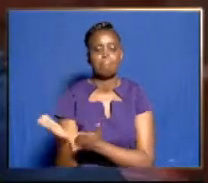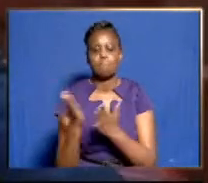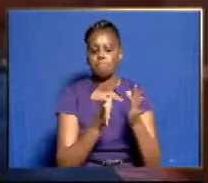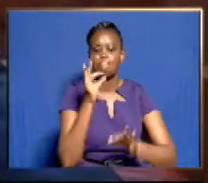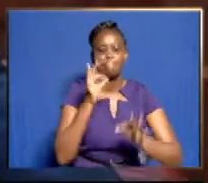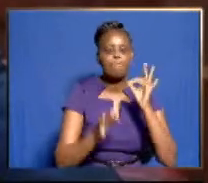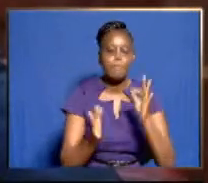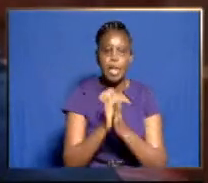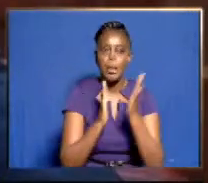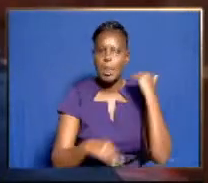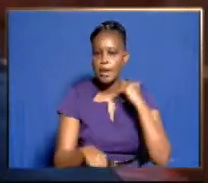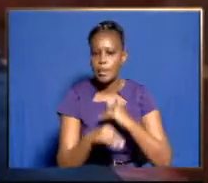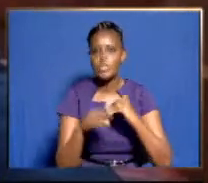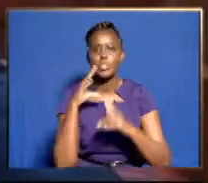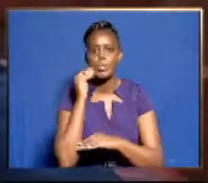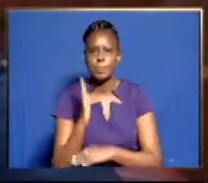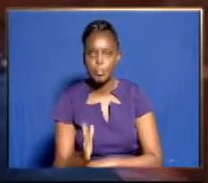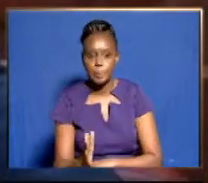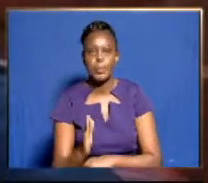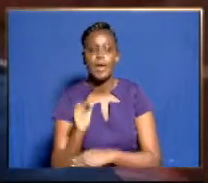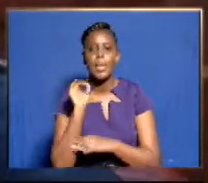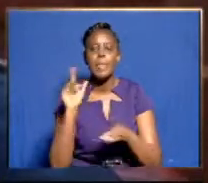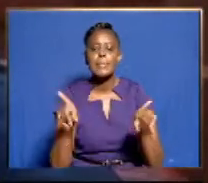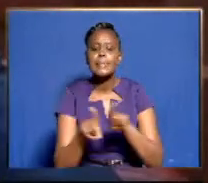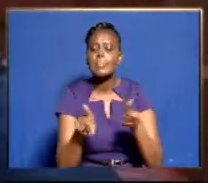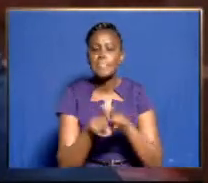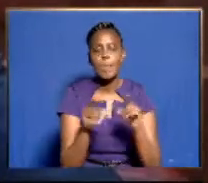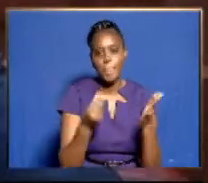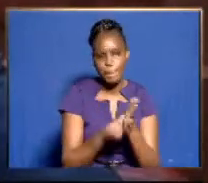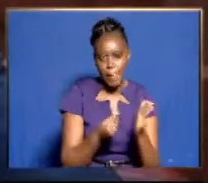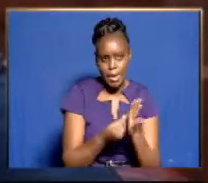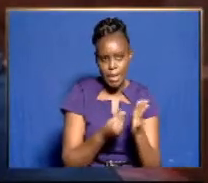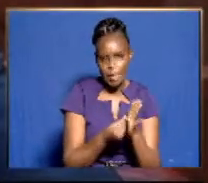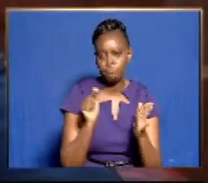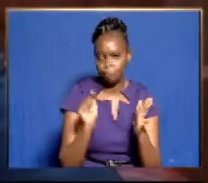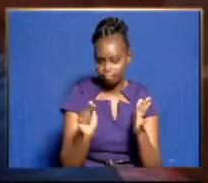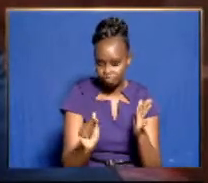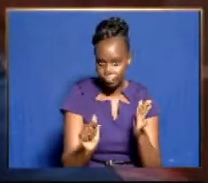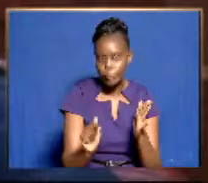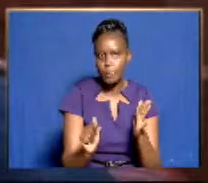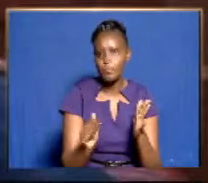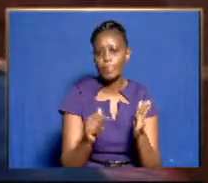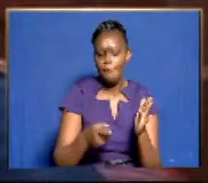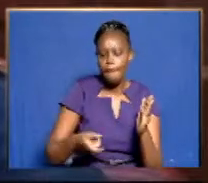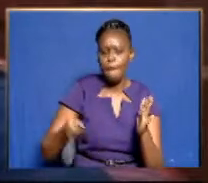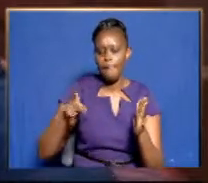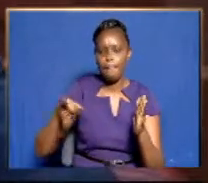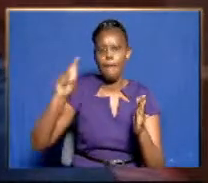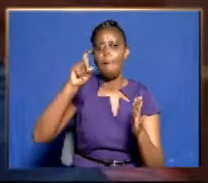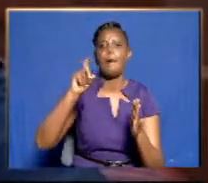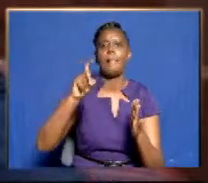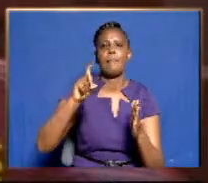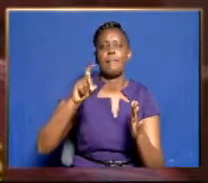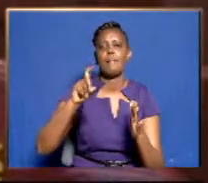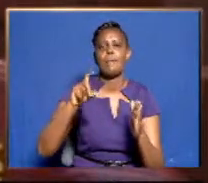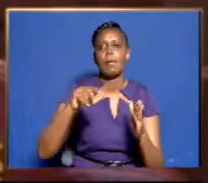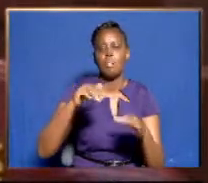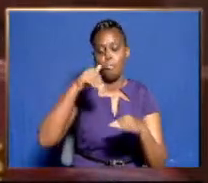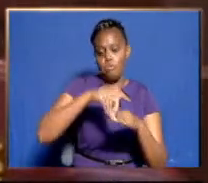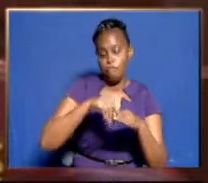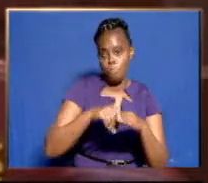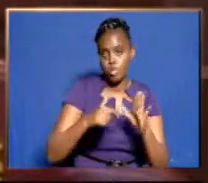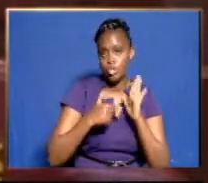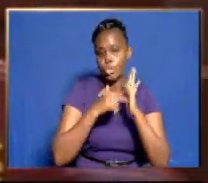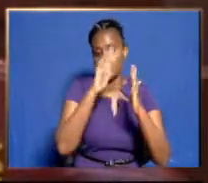And additional, Mr. Speaker, that the same amount be increased in the votes as shown in